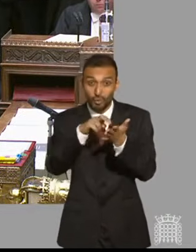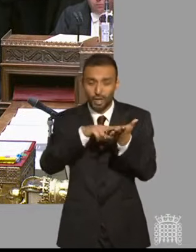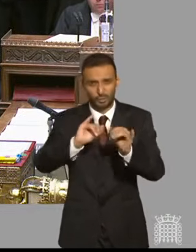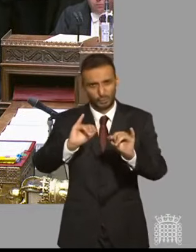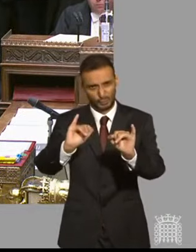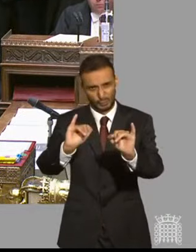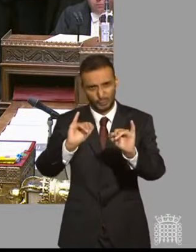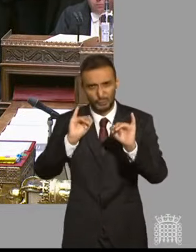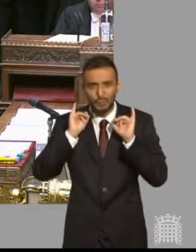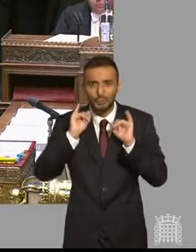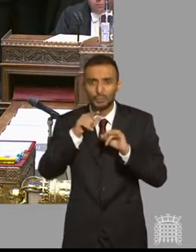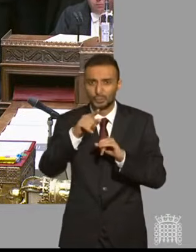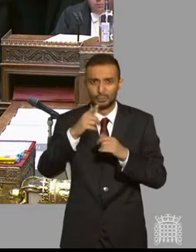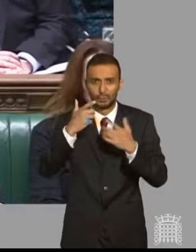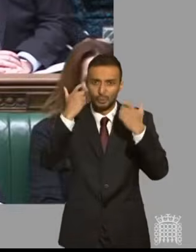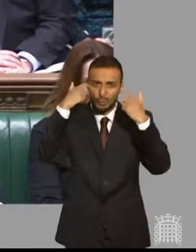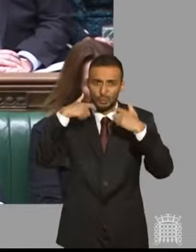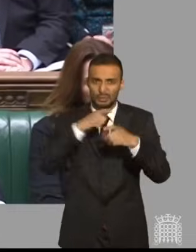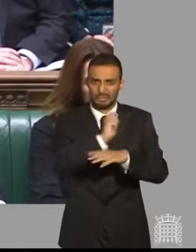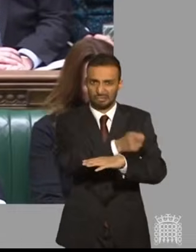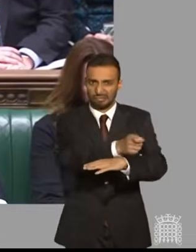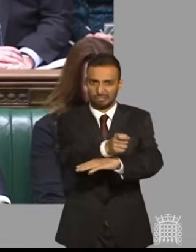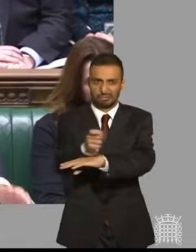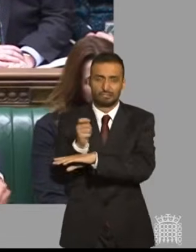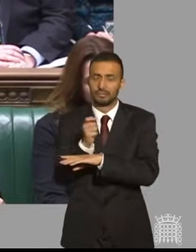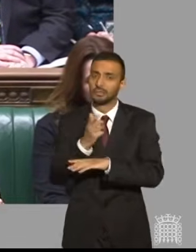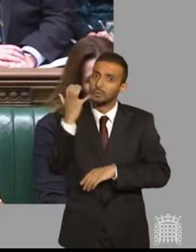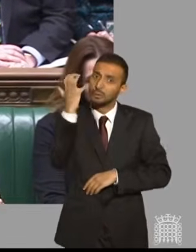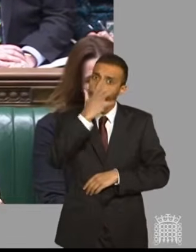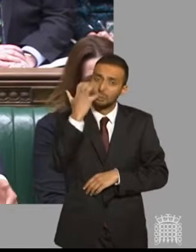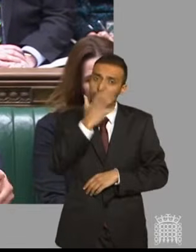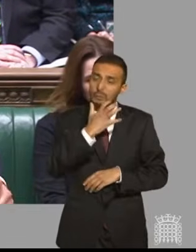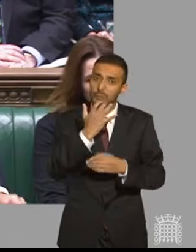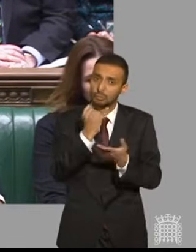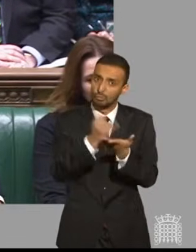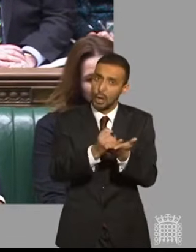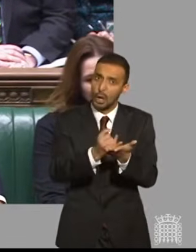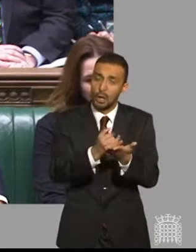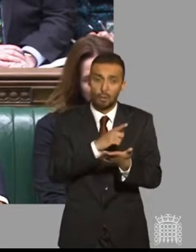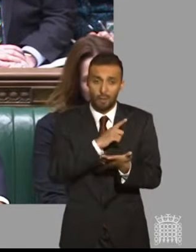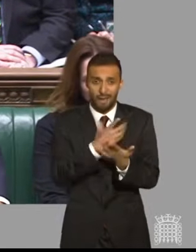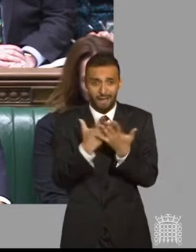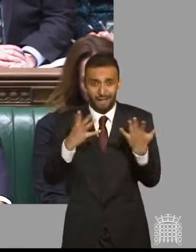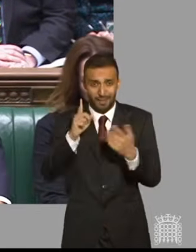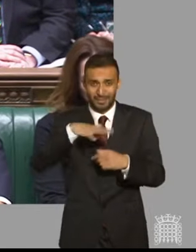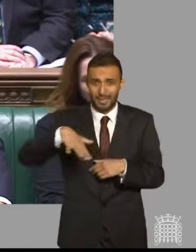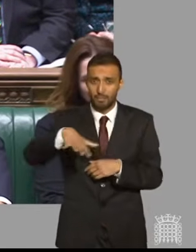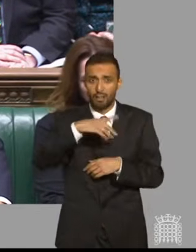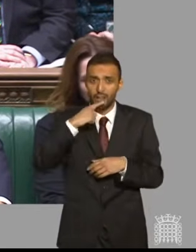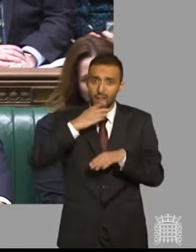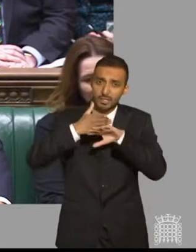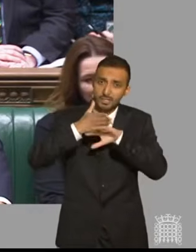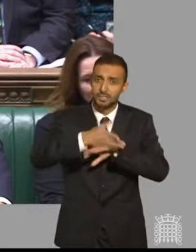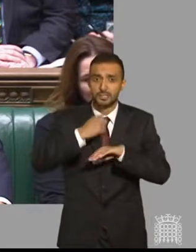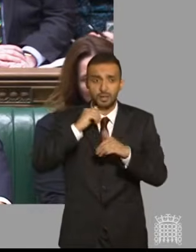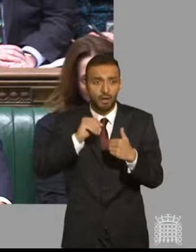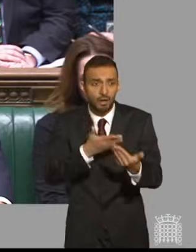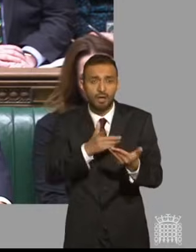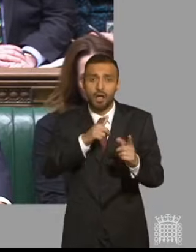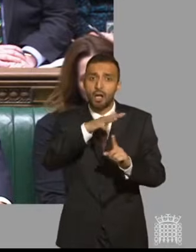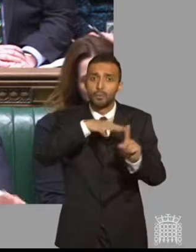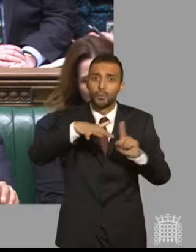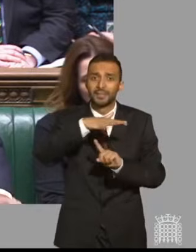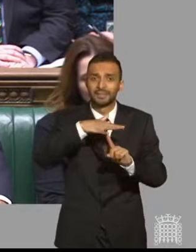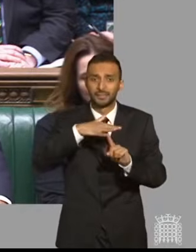communities had their lives and reputations destroyed, and that's why we are working hard to ensure that they get justice and